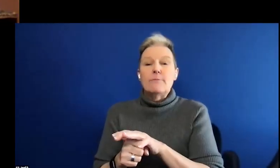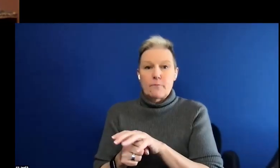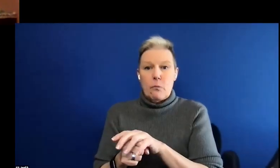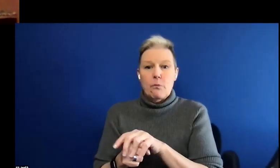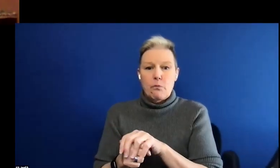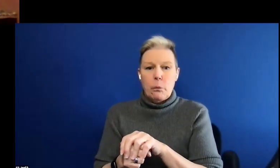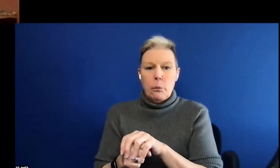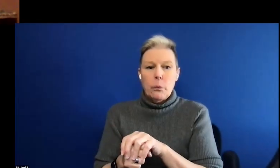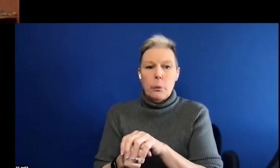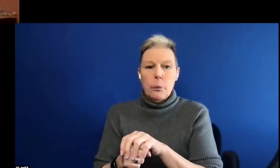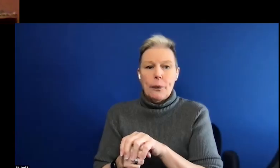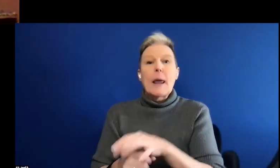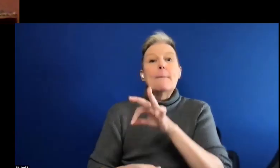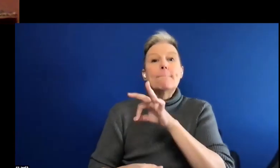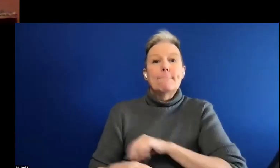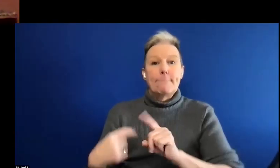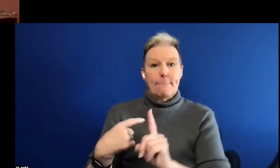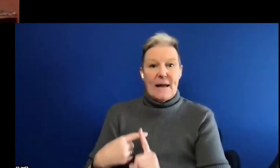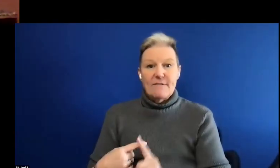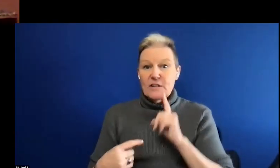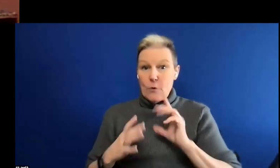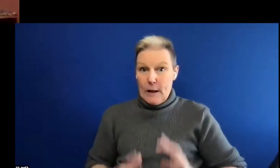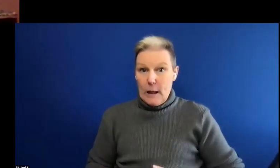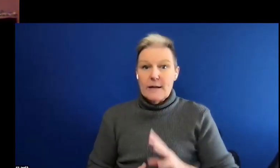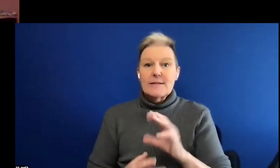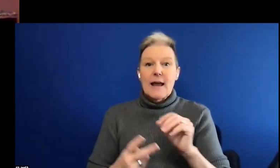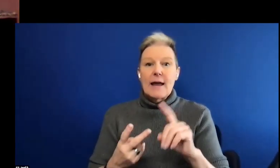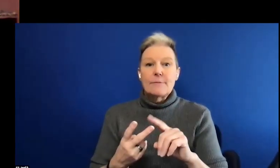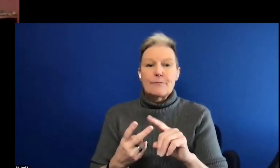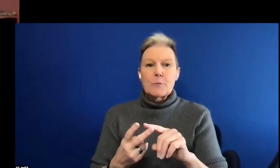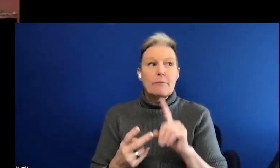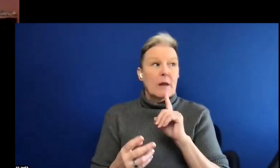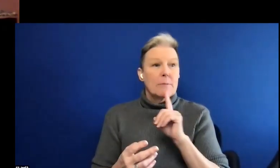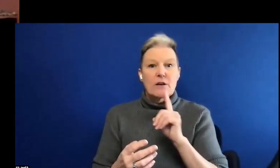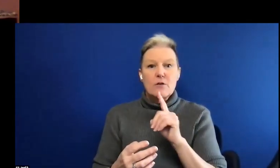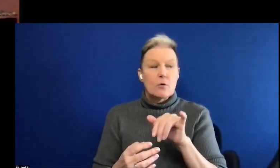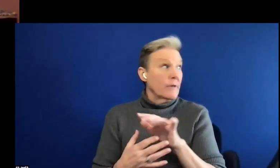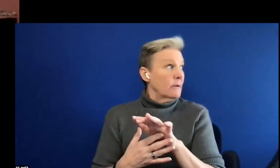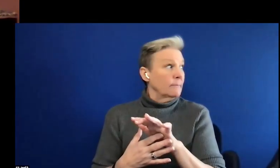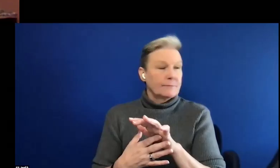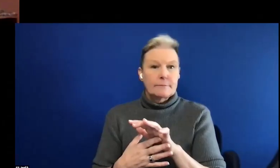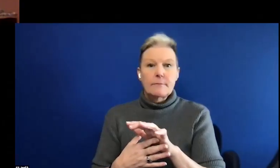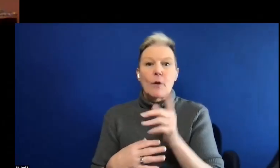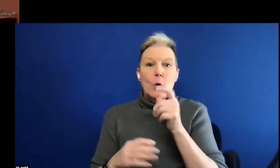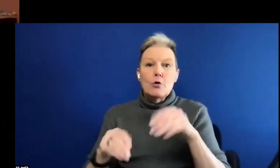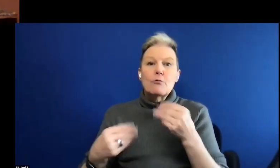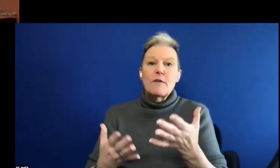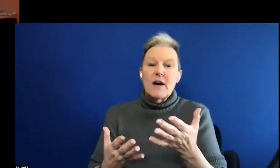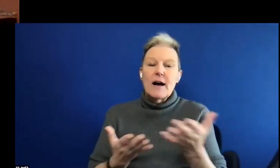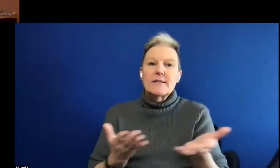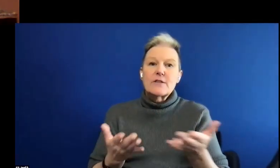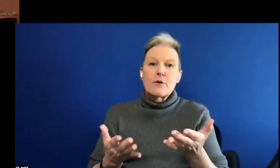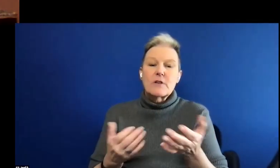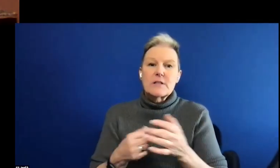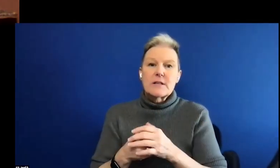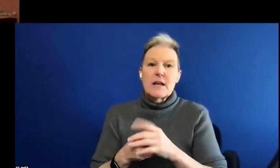to benefits to the clients, and making sure that who provides that services is